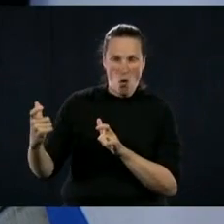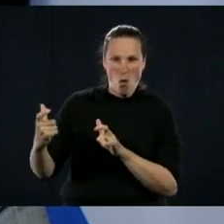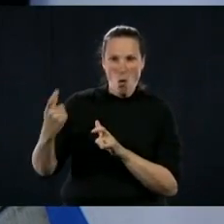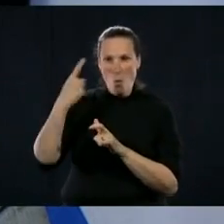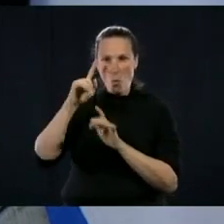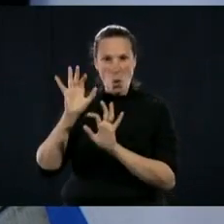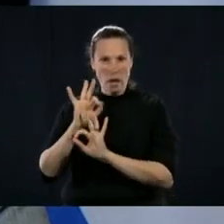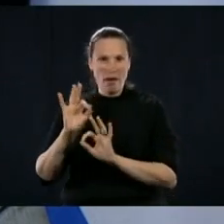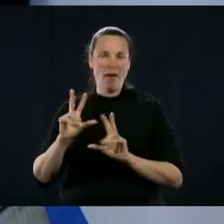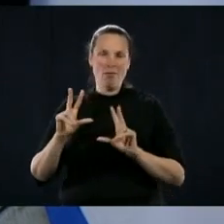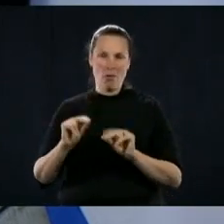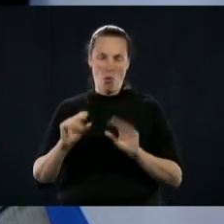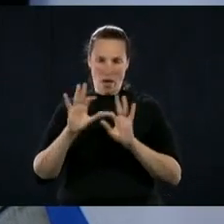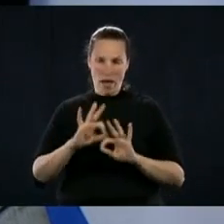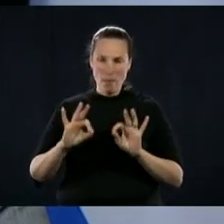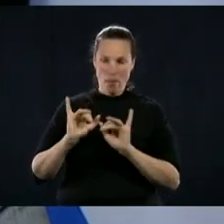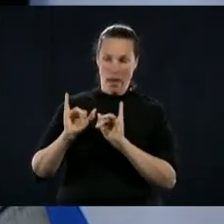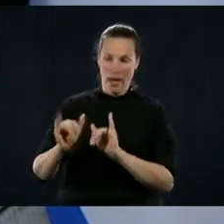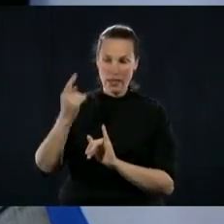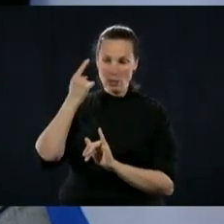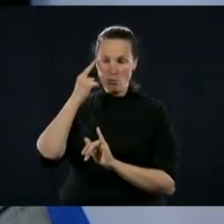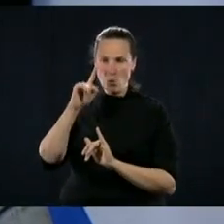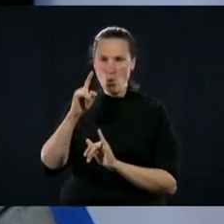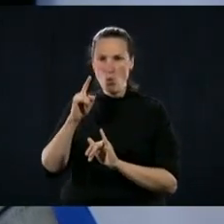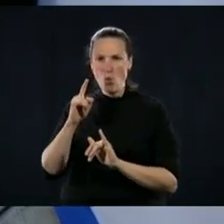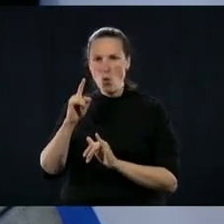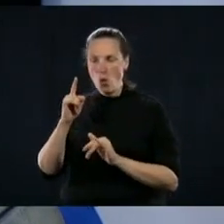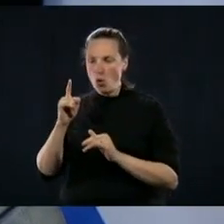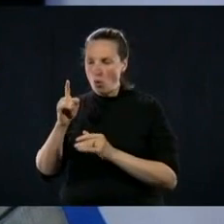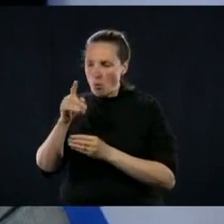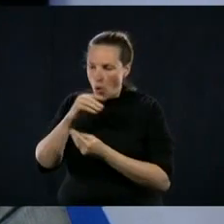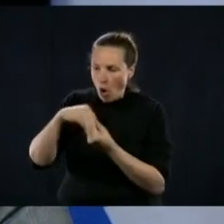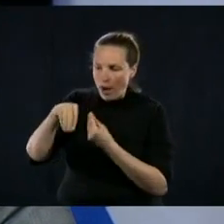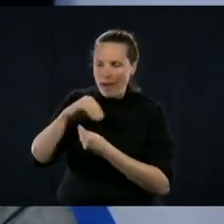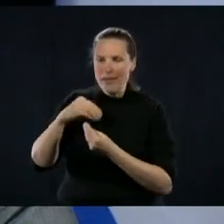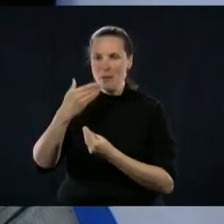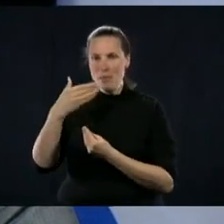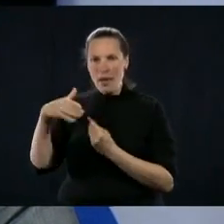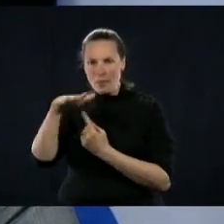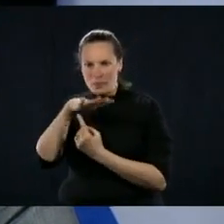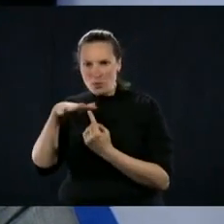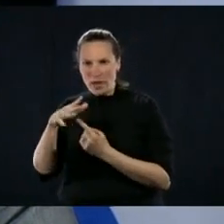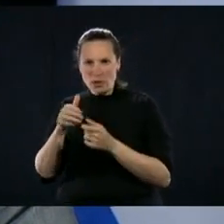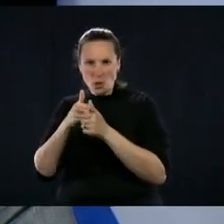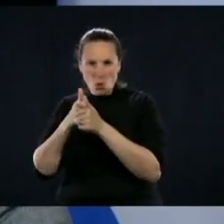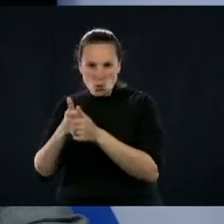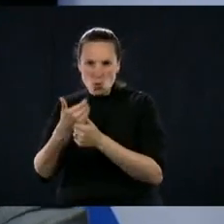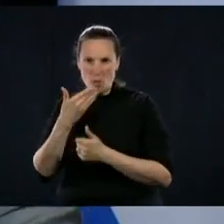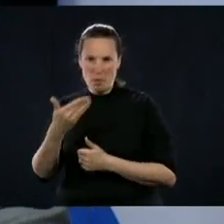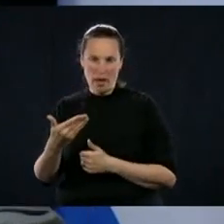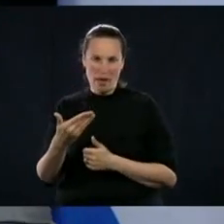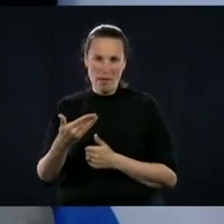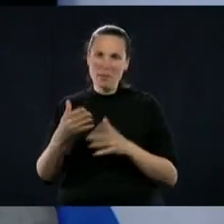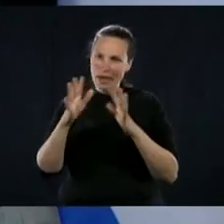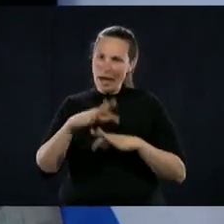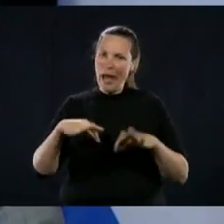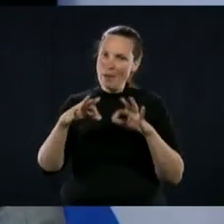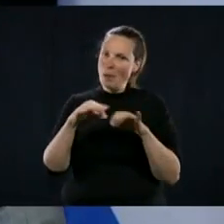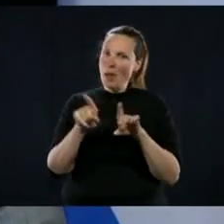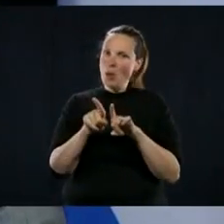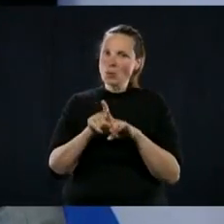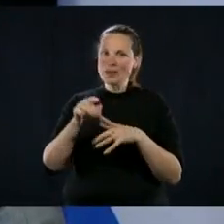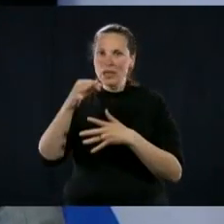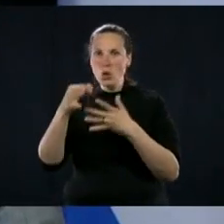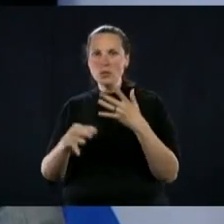to keep you back, just to keep you back. It's to keep you back to know what's going on and understand what the transmission is, what the dynamic